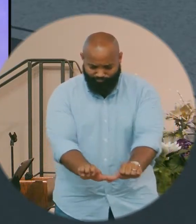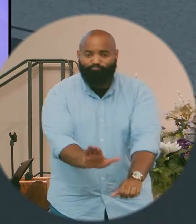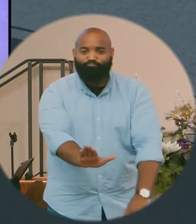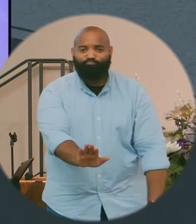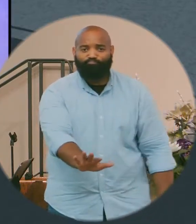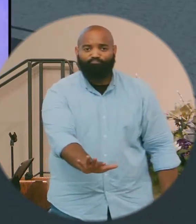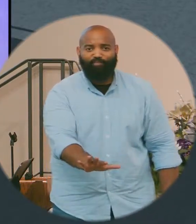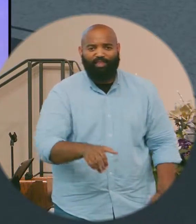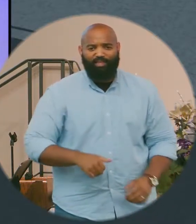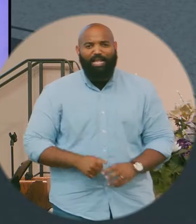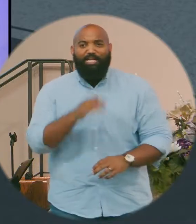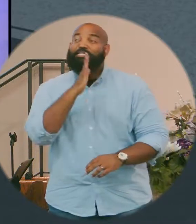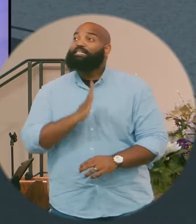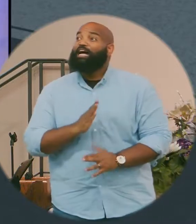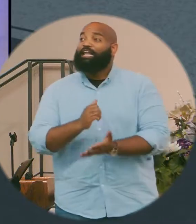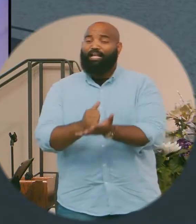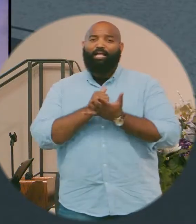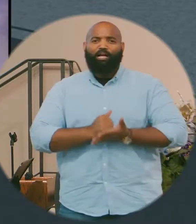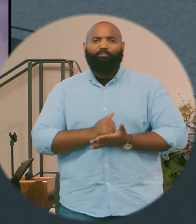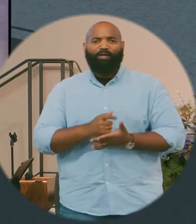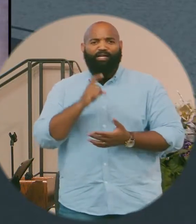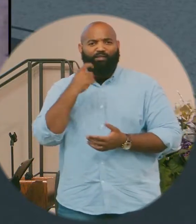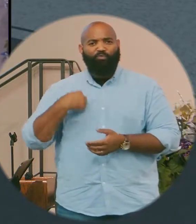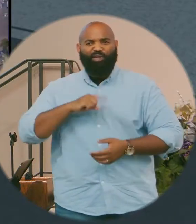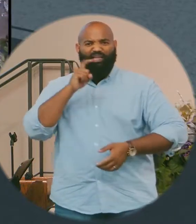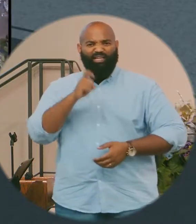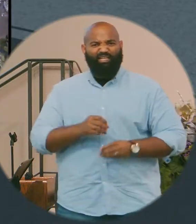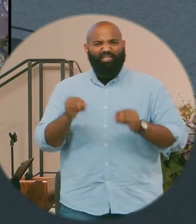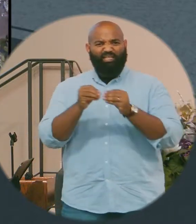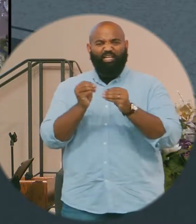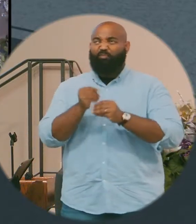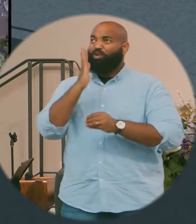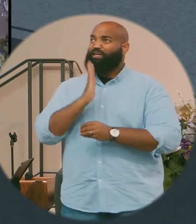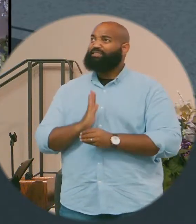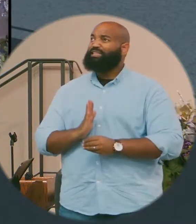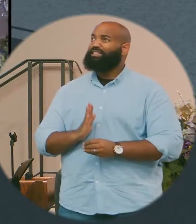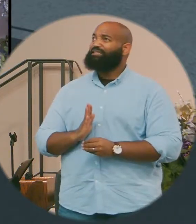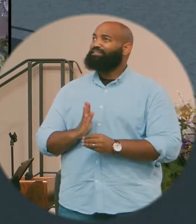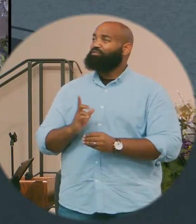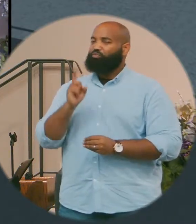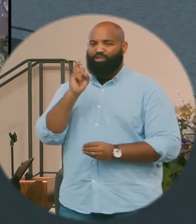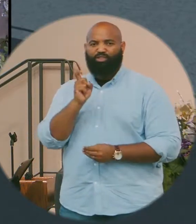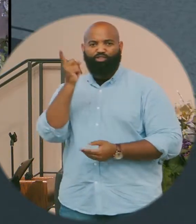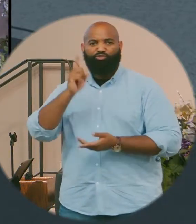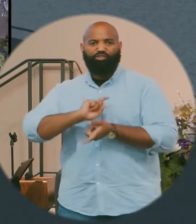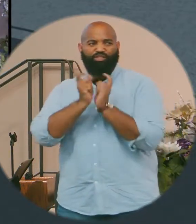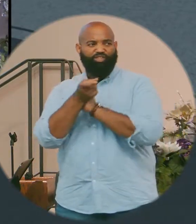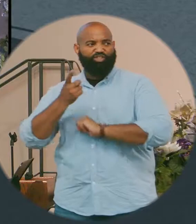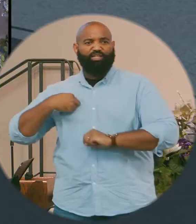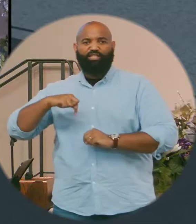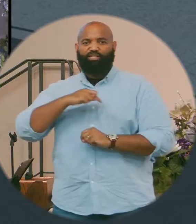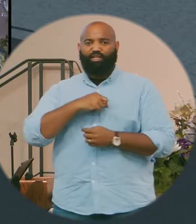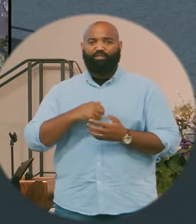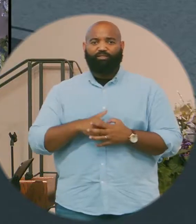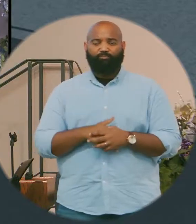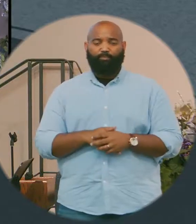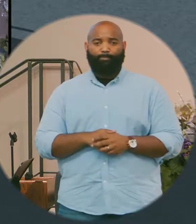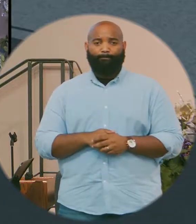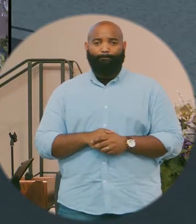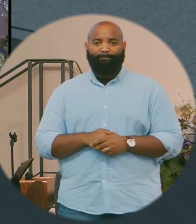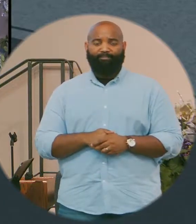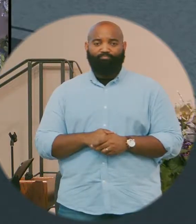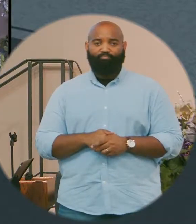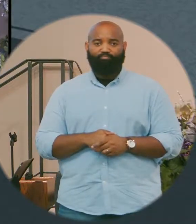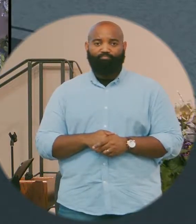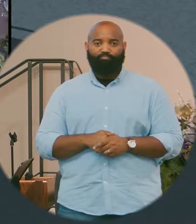mouth is getting a little mouthy. Beat it out of her, God. Why? Because I want her to be a clean vessel. And so this cleansing is